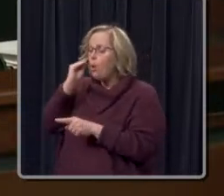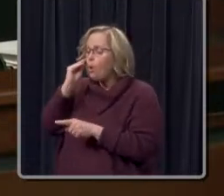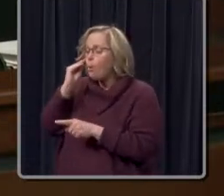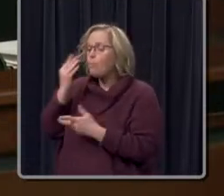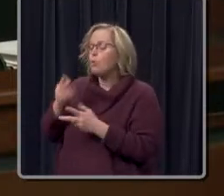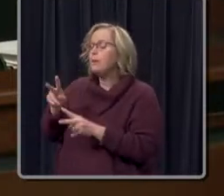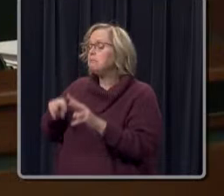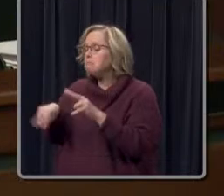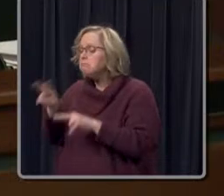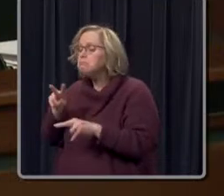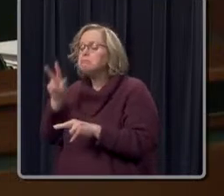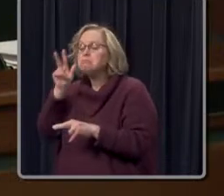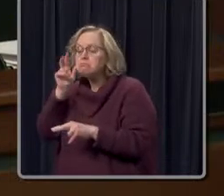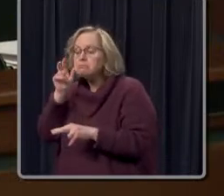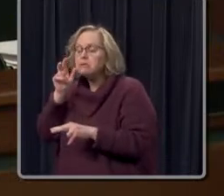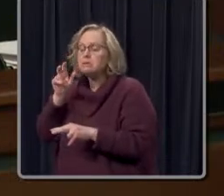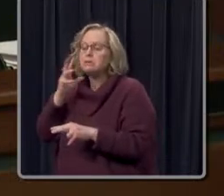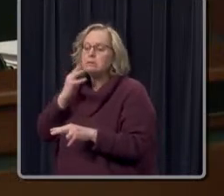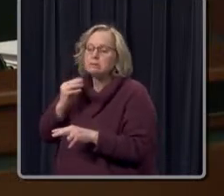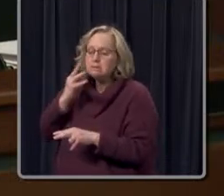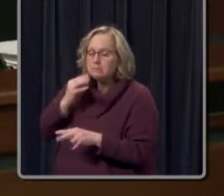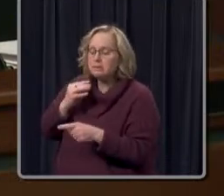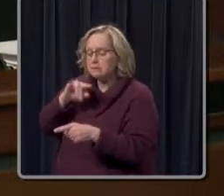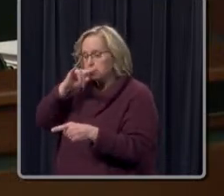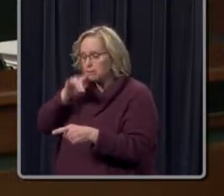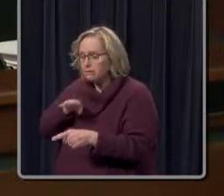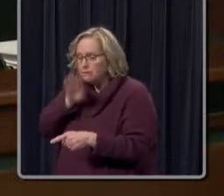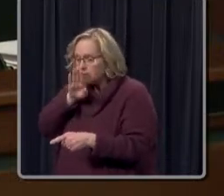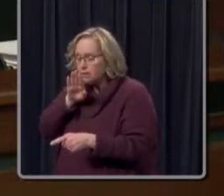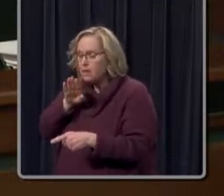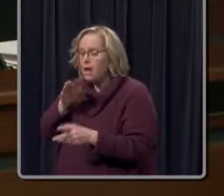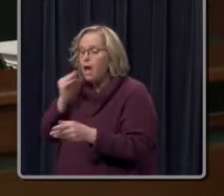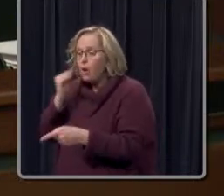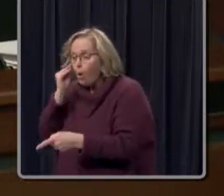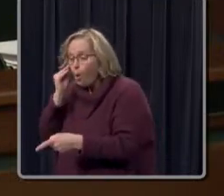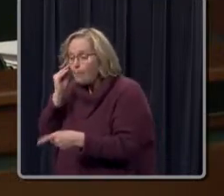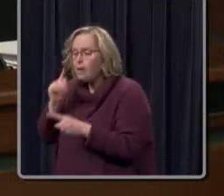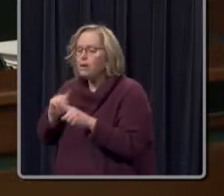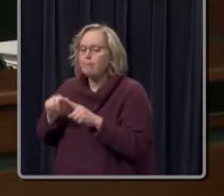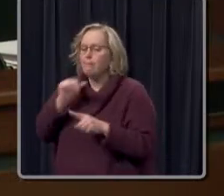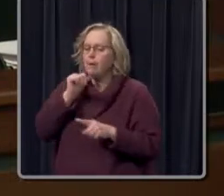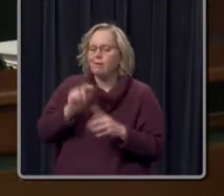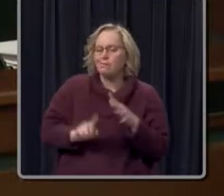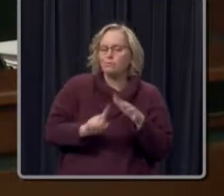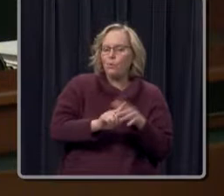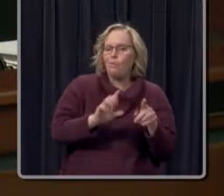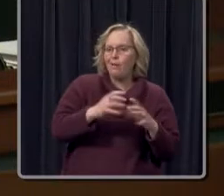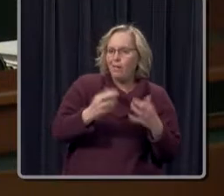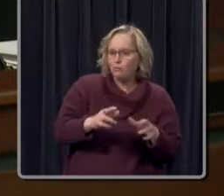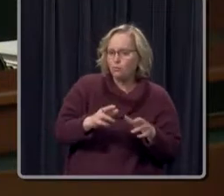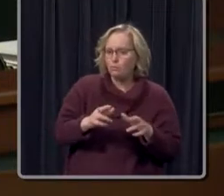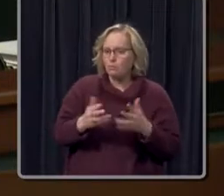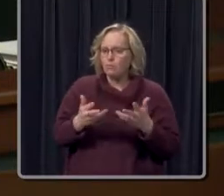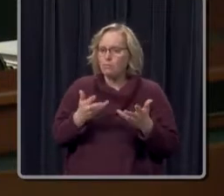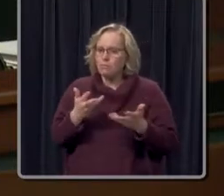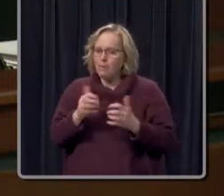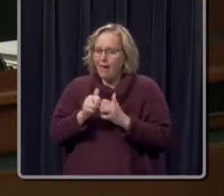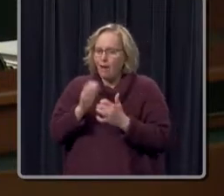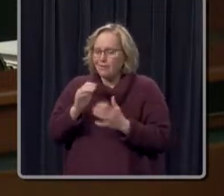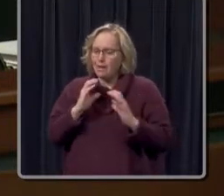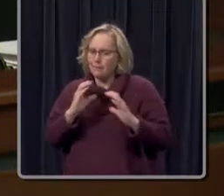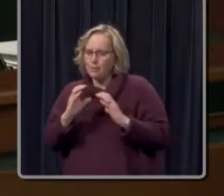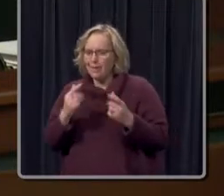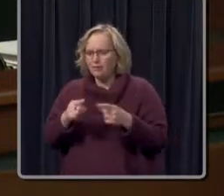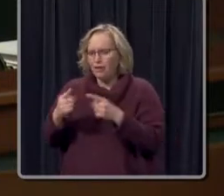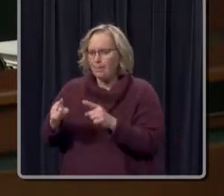a frustrated child that may not be manifesting in the classroom? So what's that mechanism like for communication? How do we